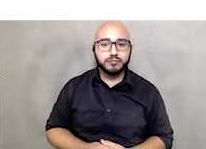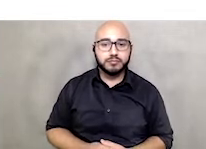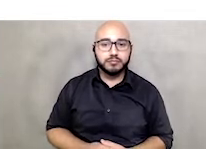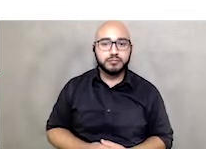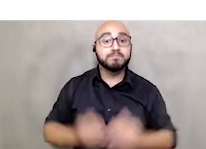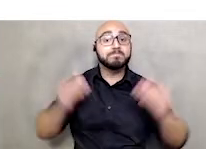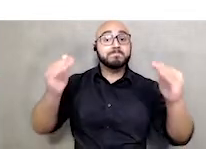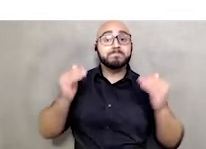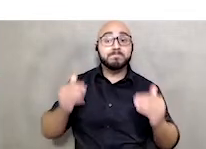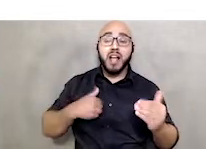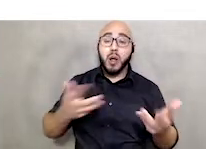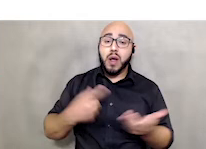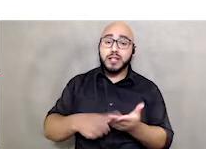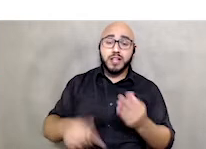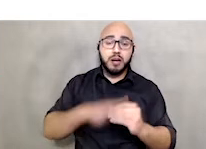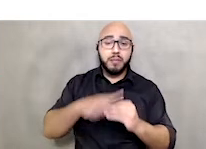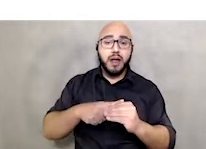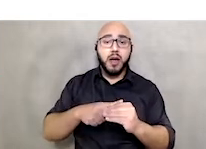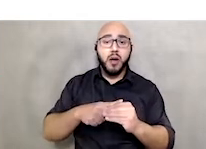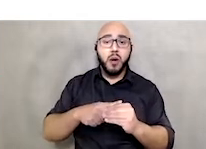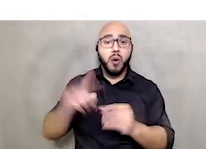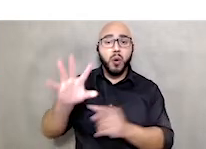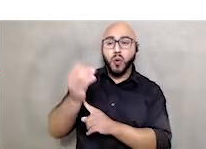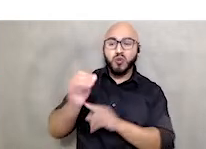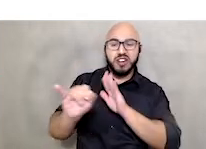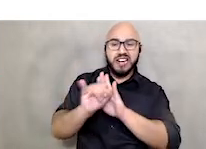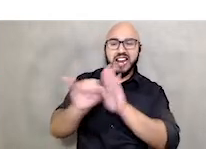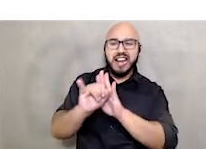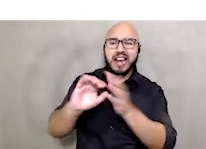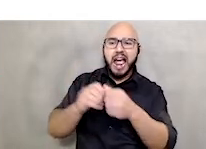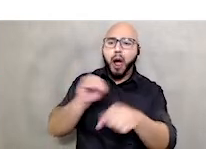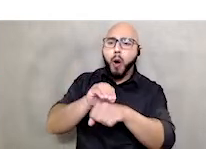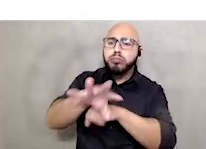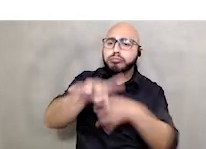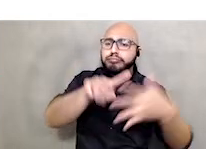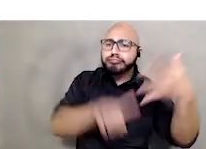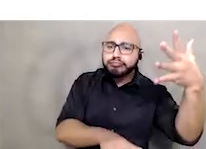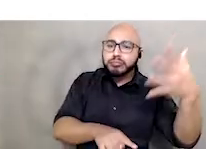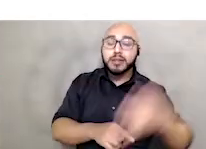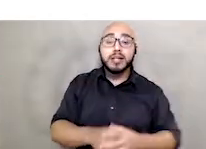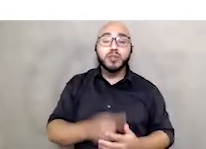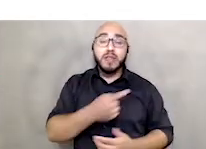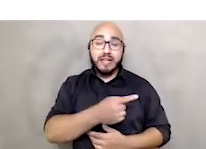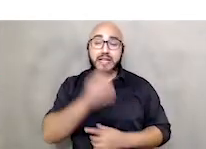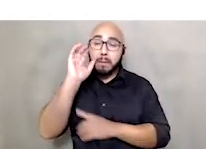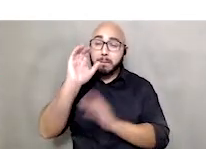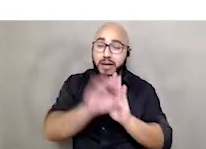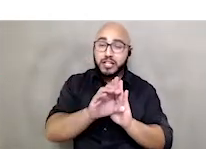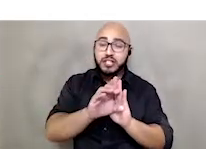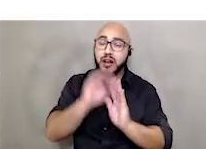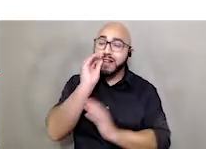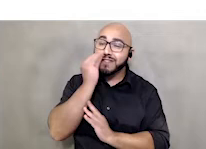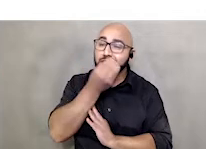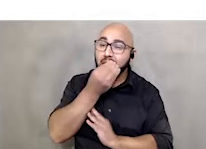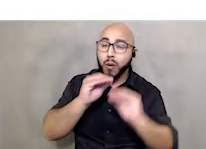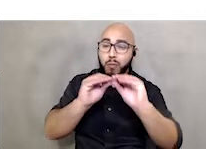Next, I want to talk about the products of cultural identity. As you can see here is an illustration of a flower, and in the center you